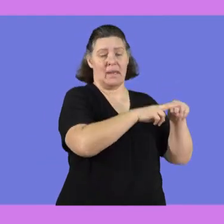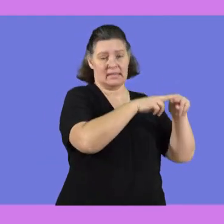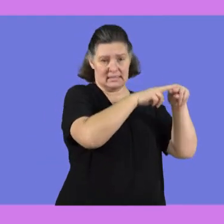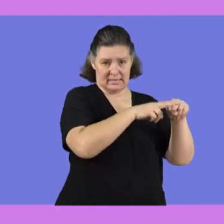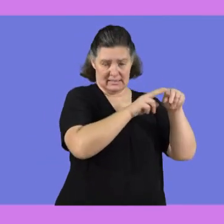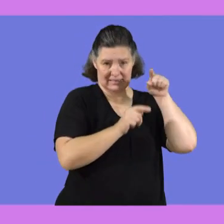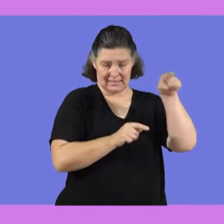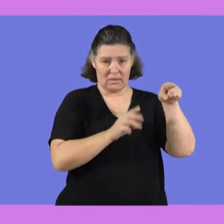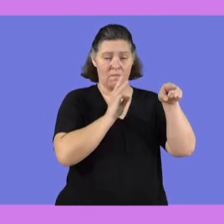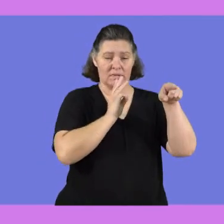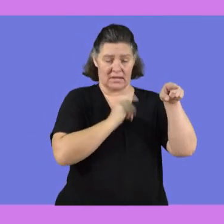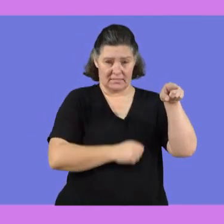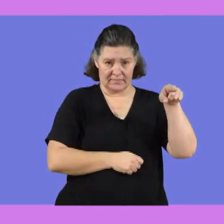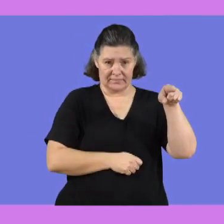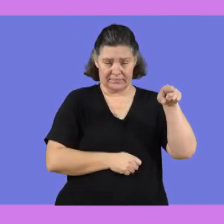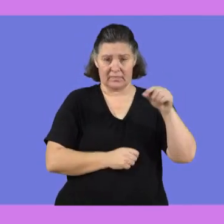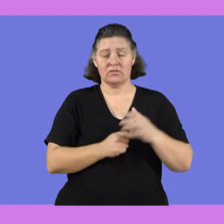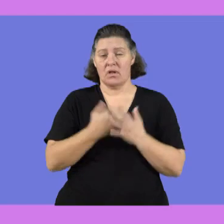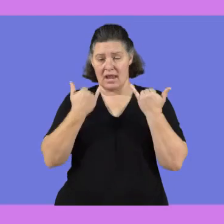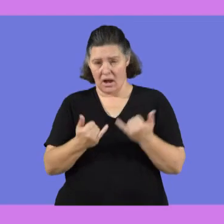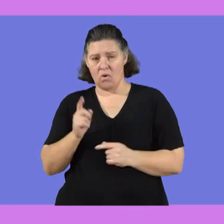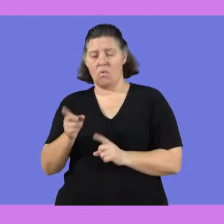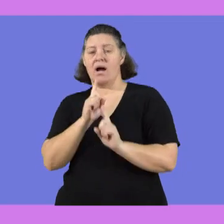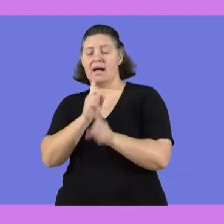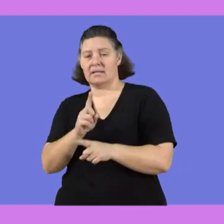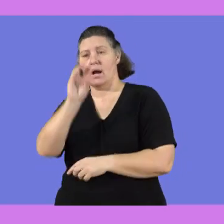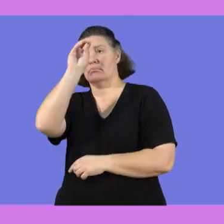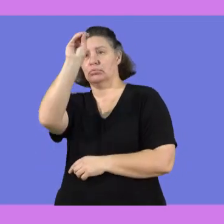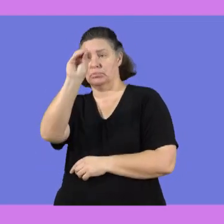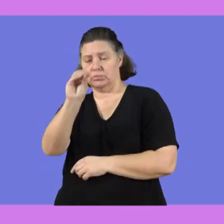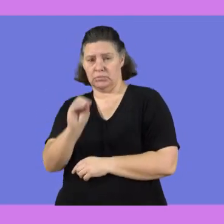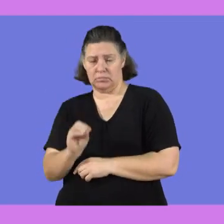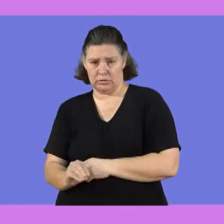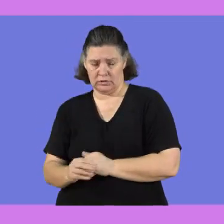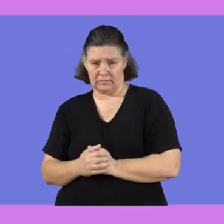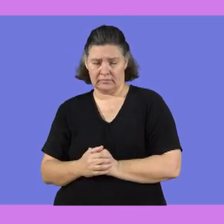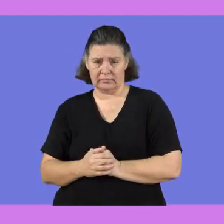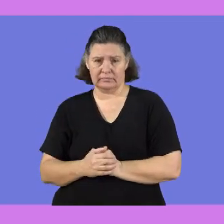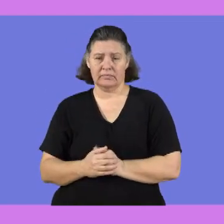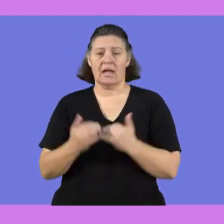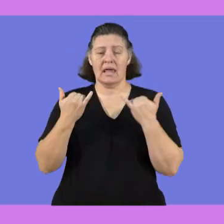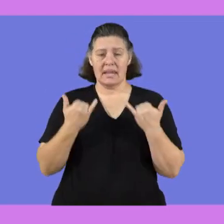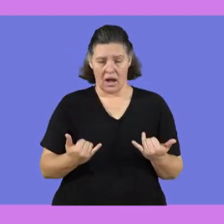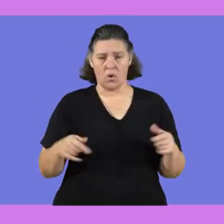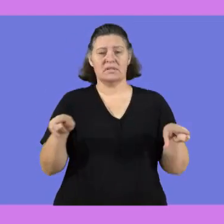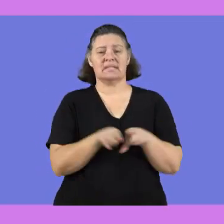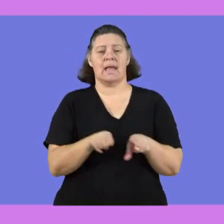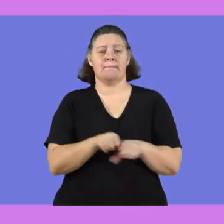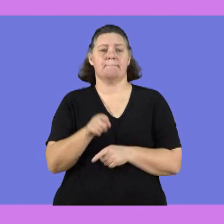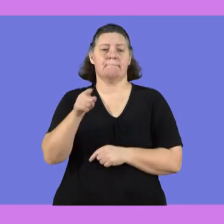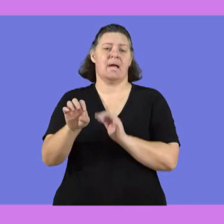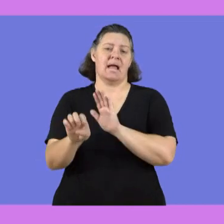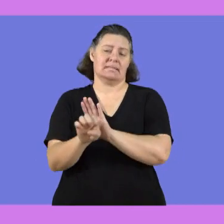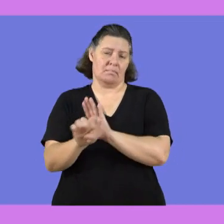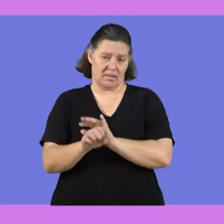The independent is the concentrated juice. And then we continue. You use the answer sheet, you plot the